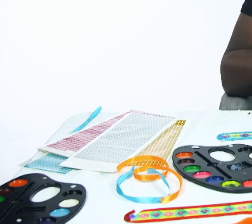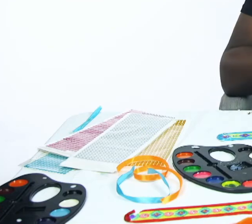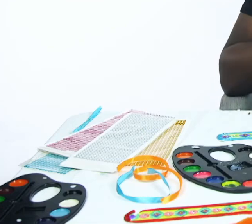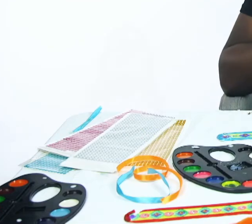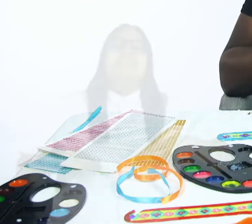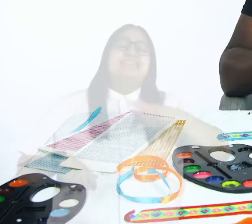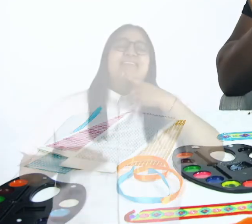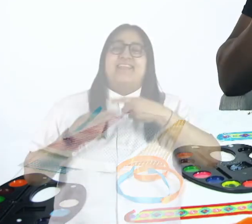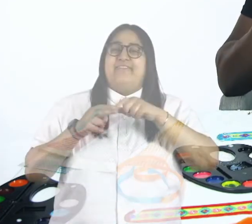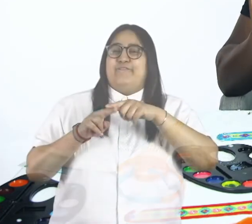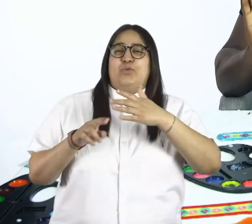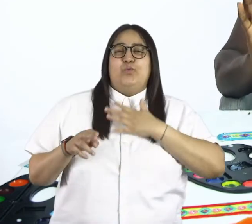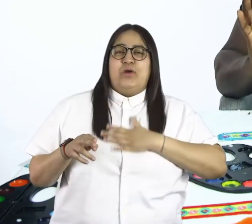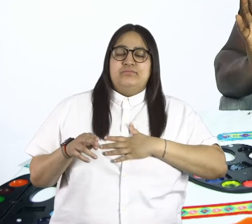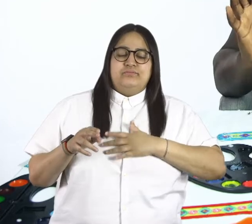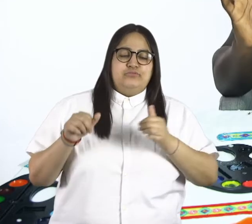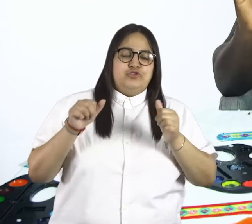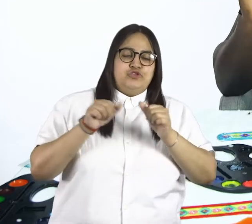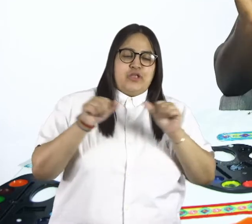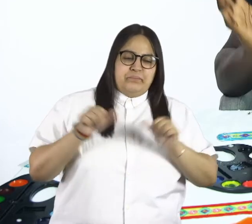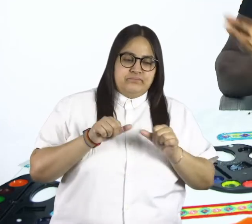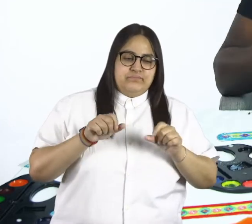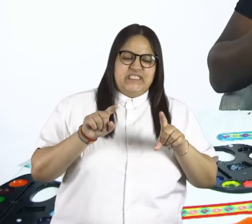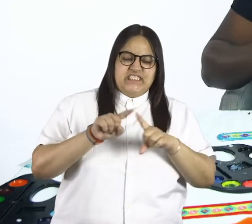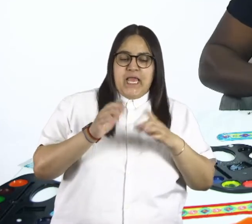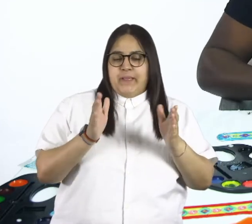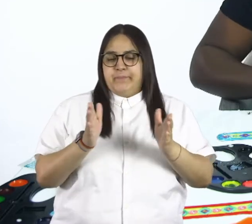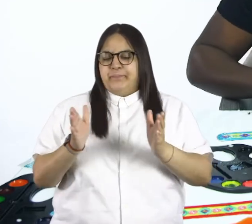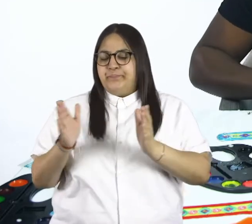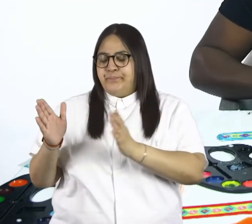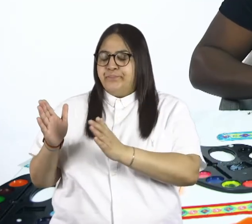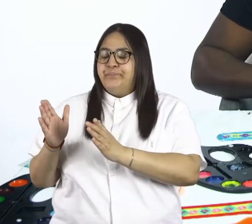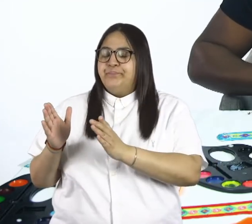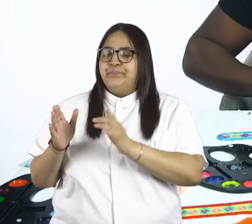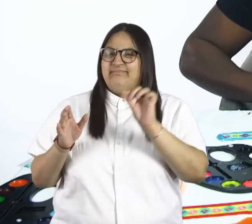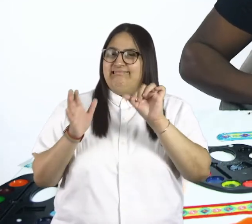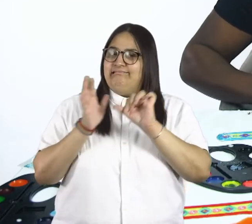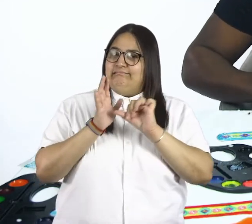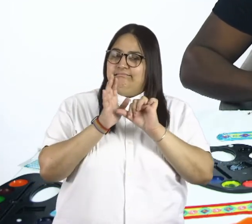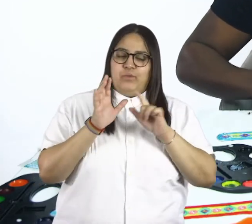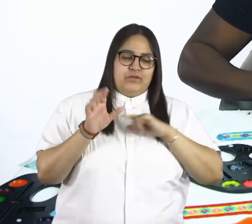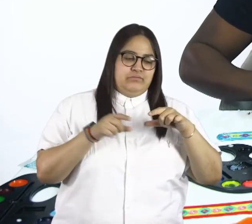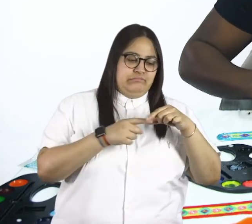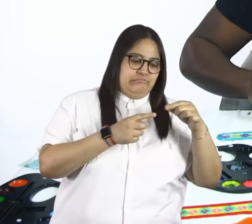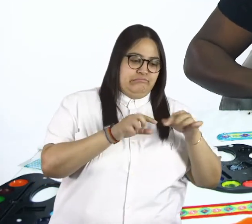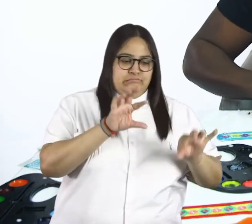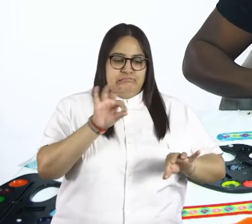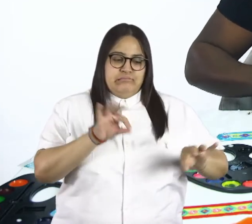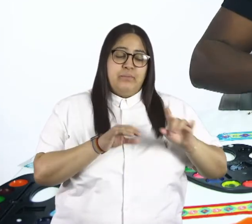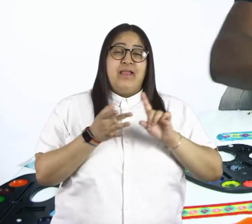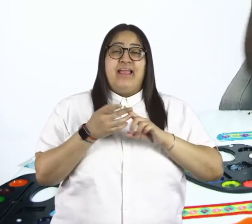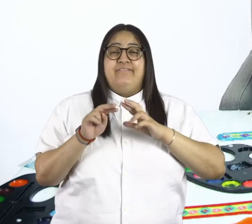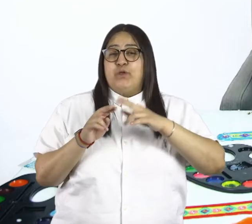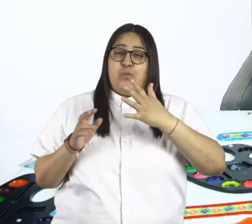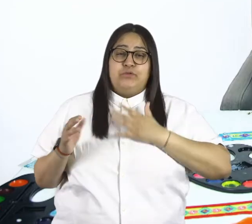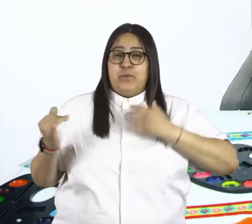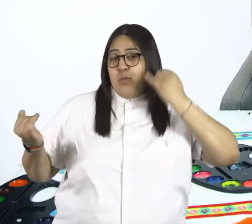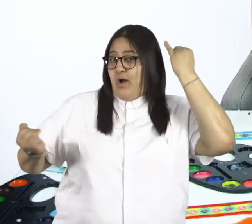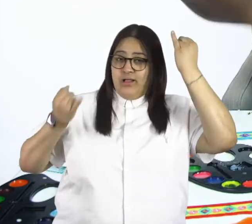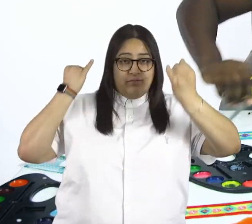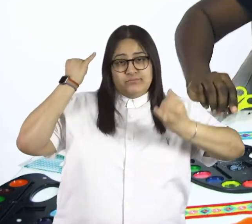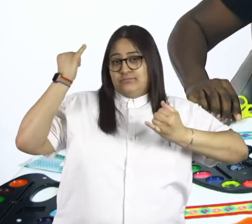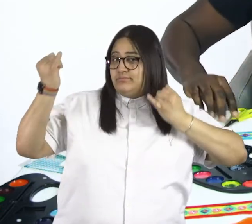then literally go wild, pick up any color, stick it on, and you wouldn't have no problem